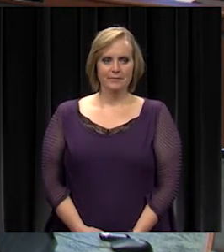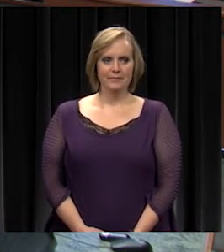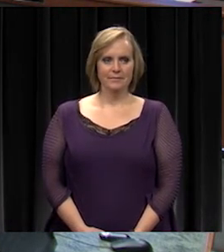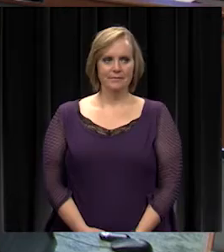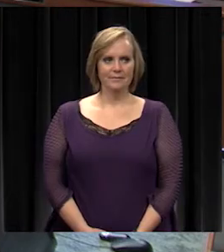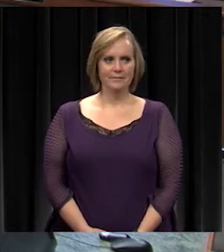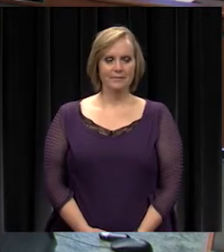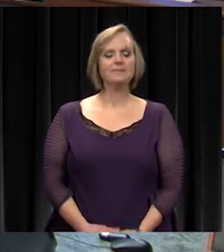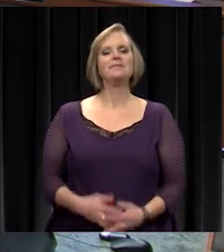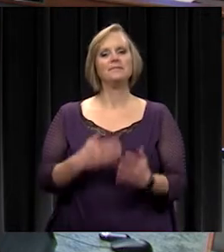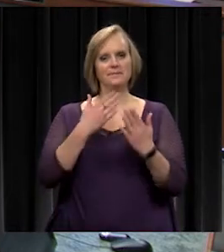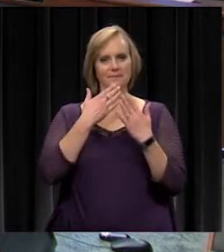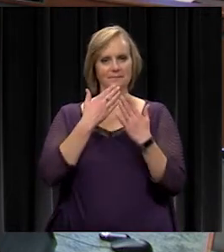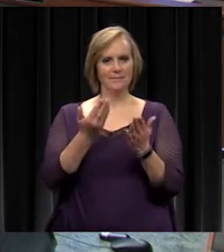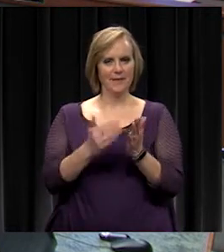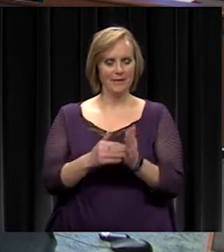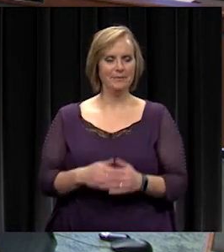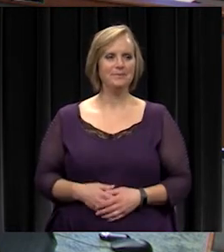Thank you.